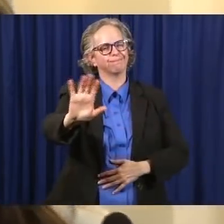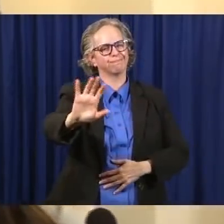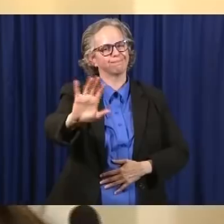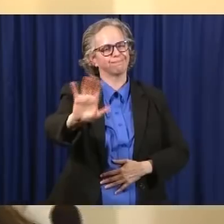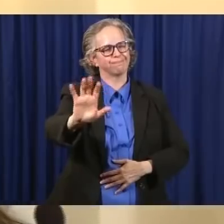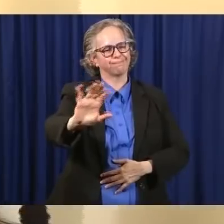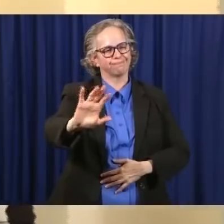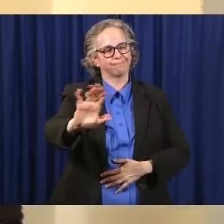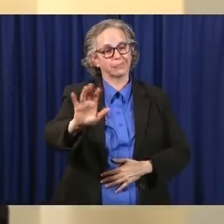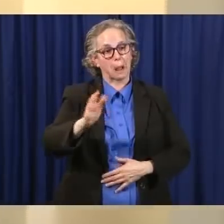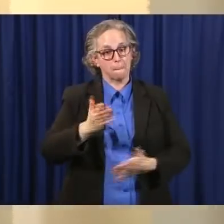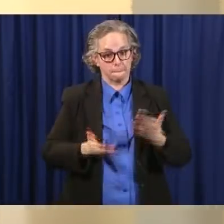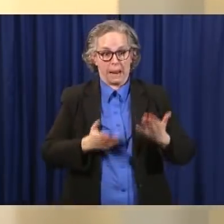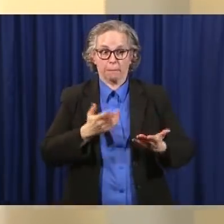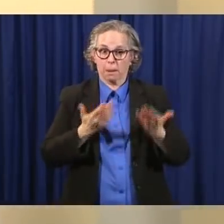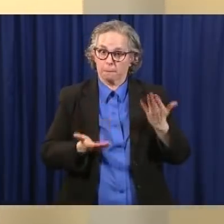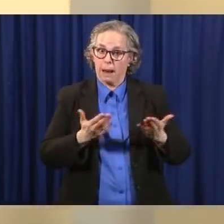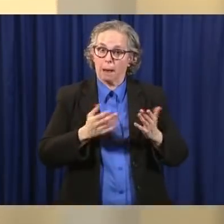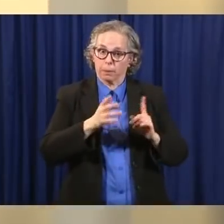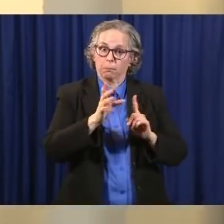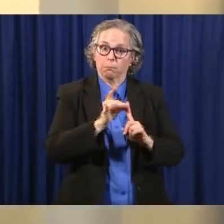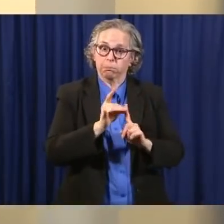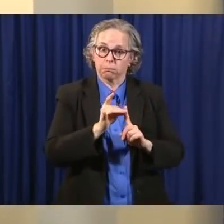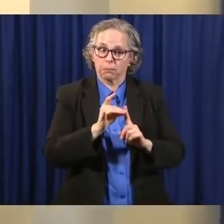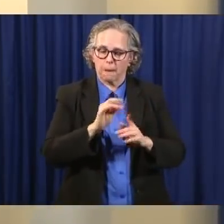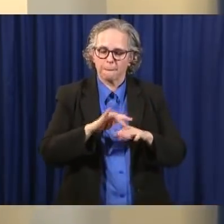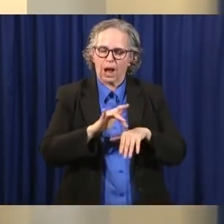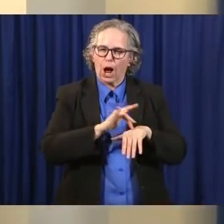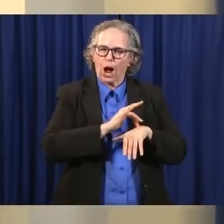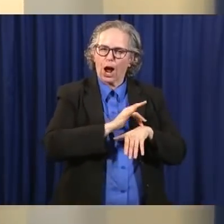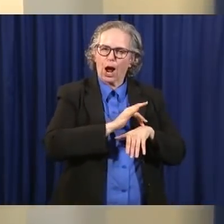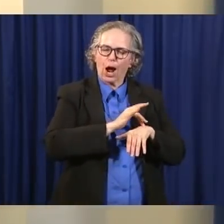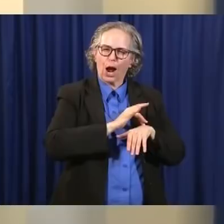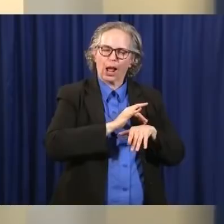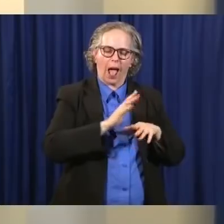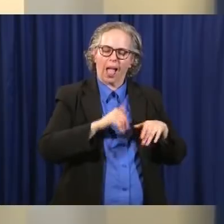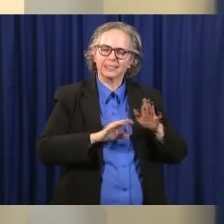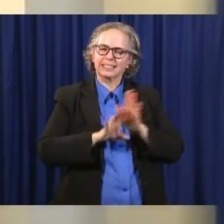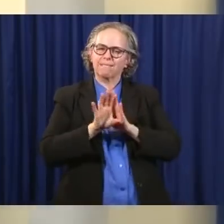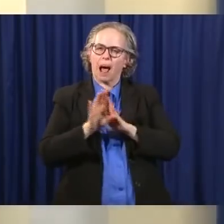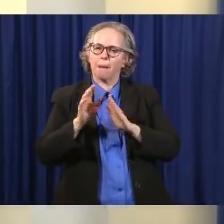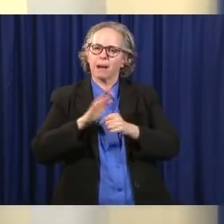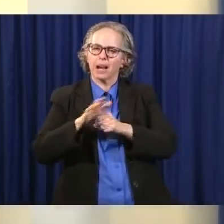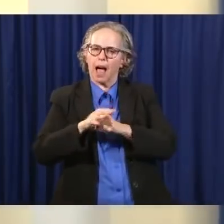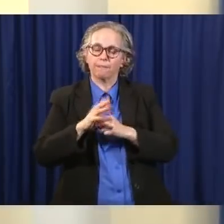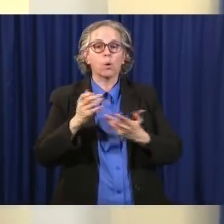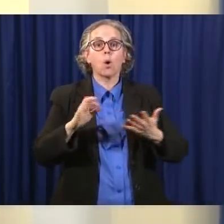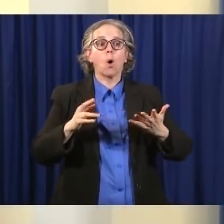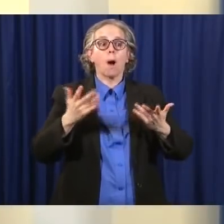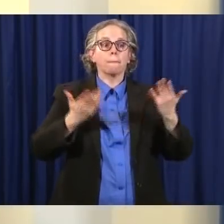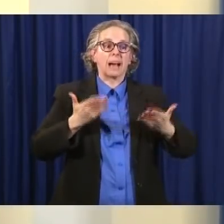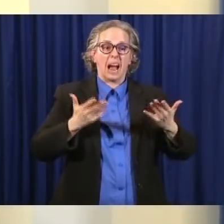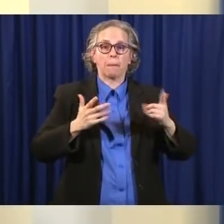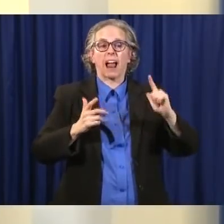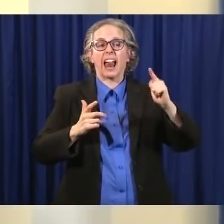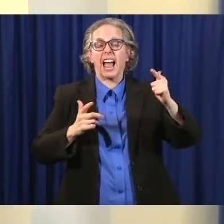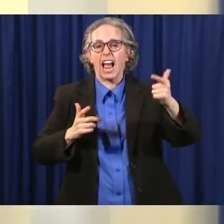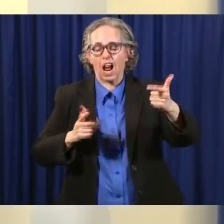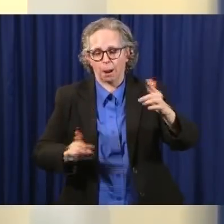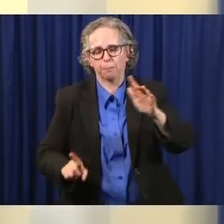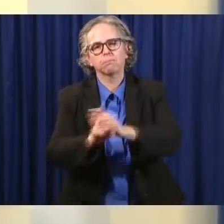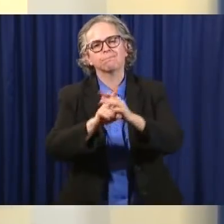in the onset of disease, and you might be carrying it still, and you might yet catch it. So it's really, really